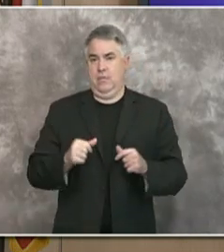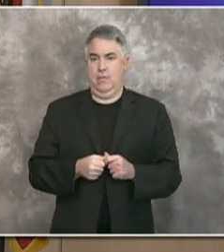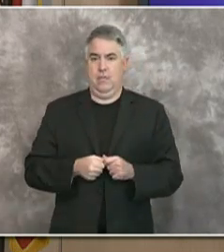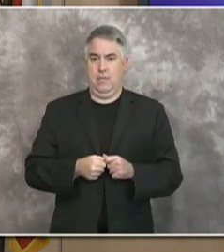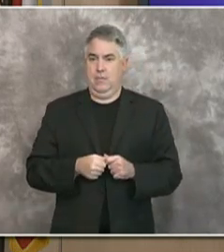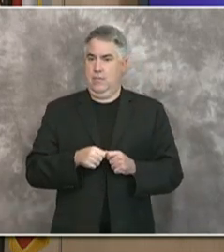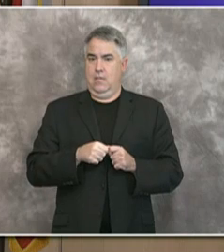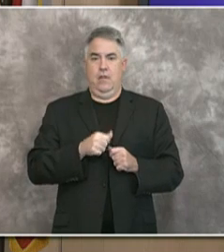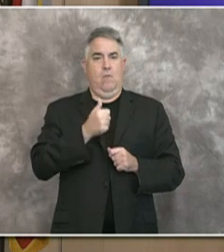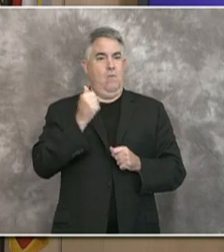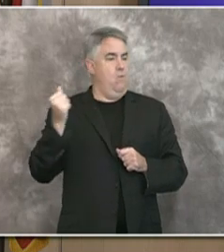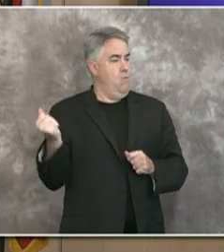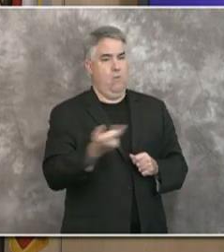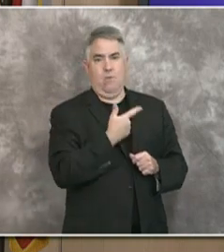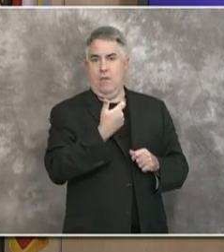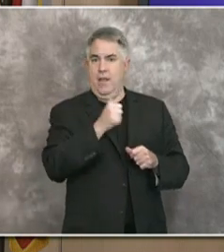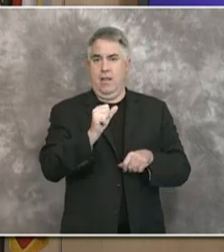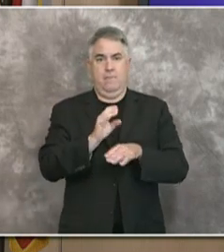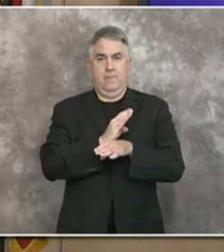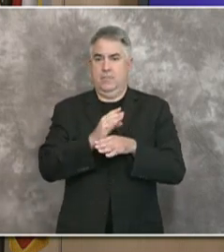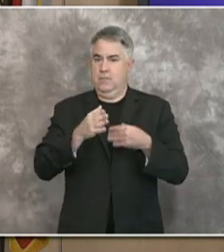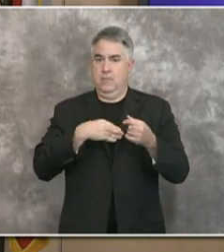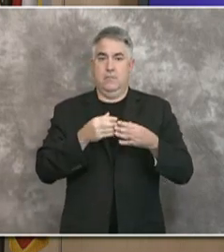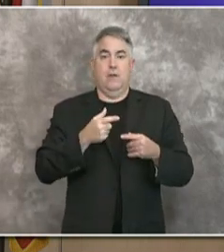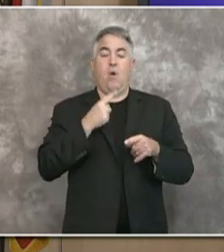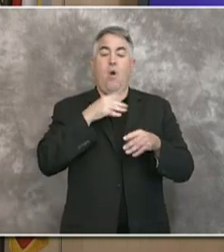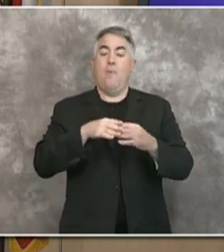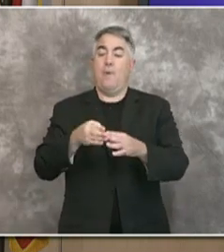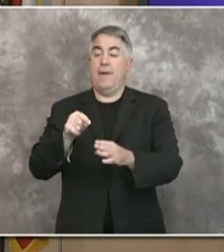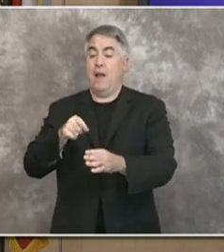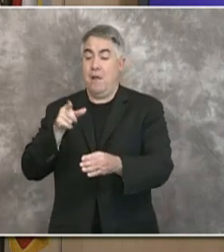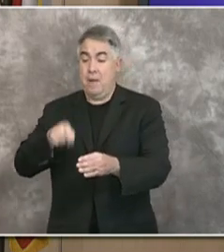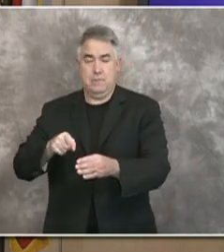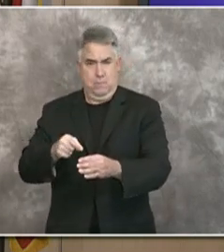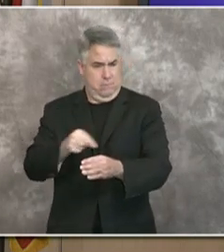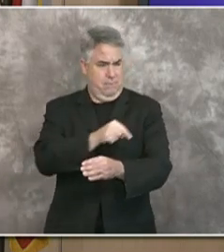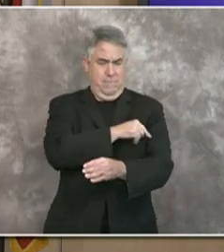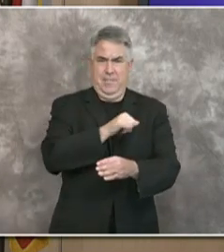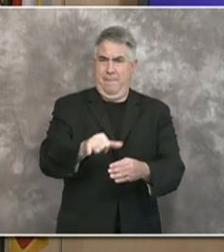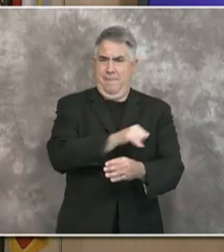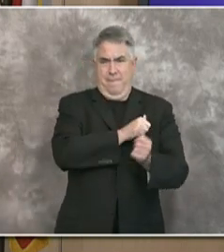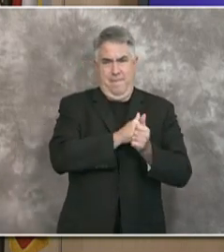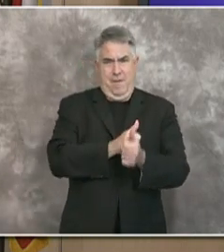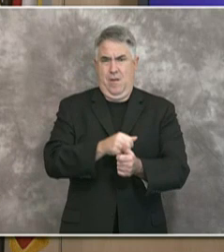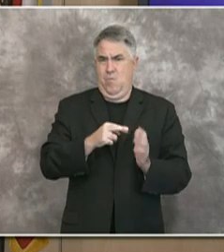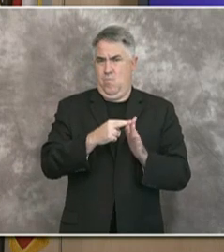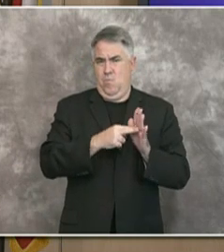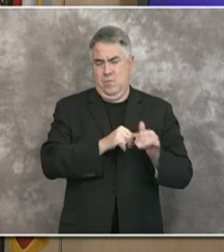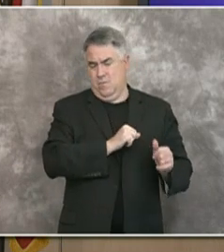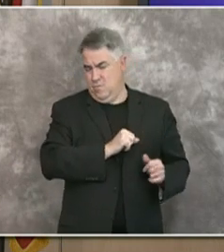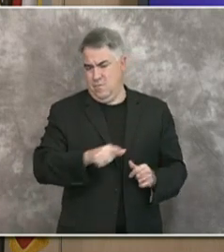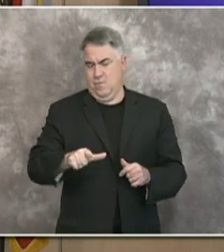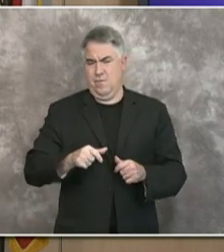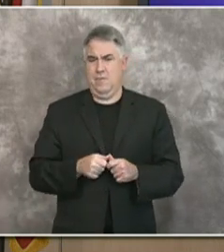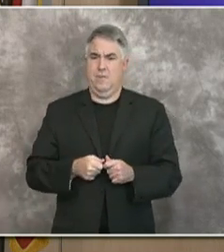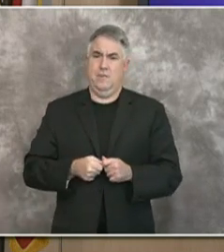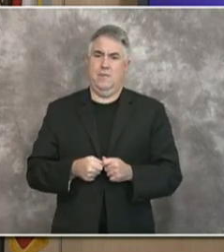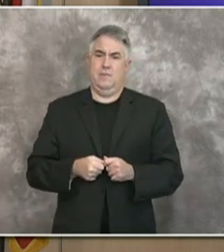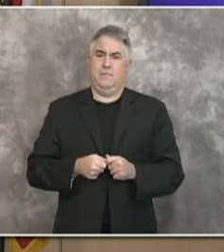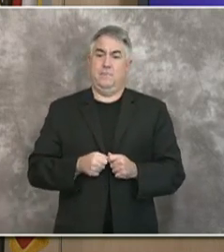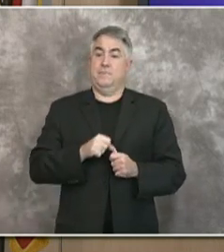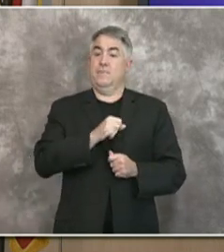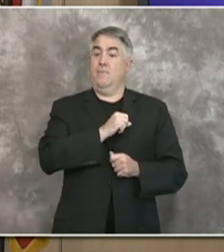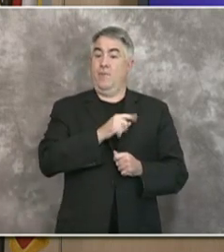reopened businesses, need to be doing temperature checks for employees coming to work. Need to be ensuring that everyone in your location is wearing